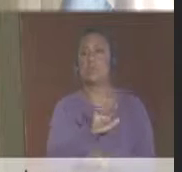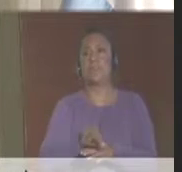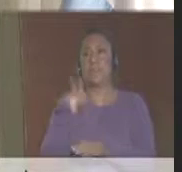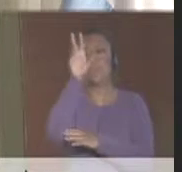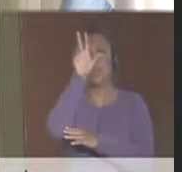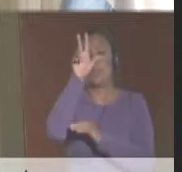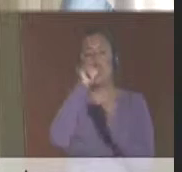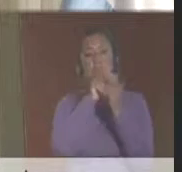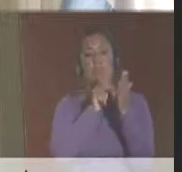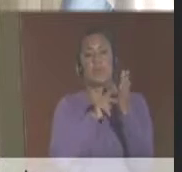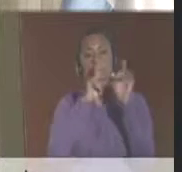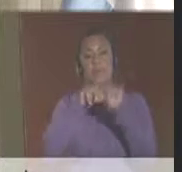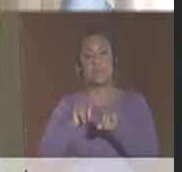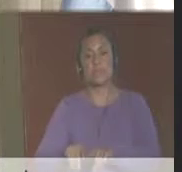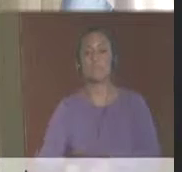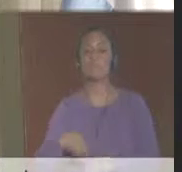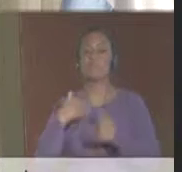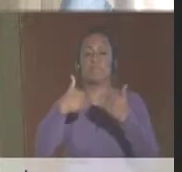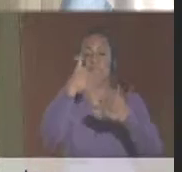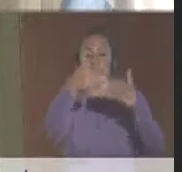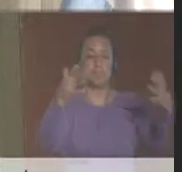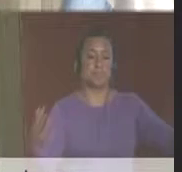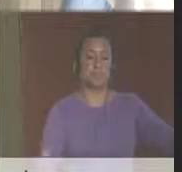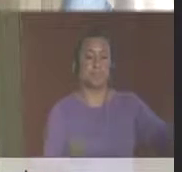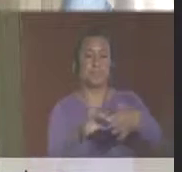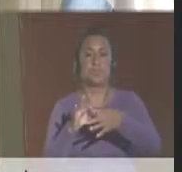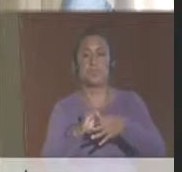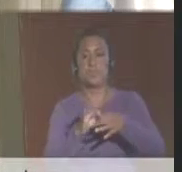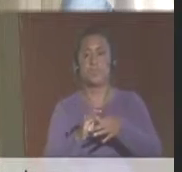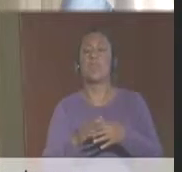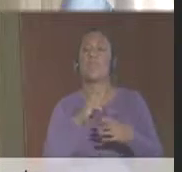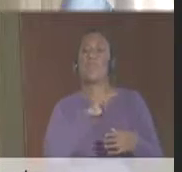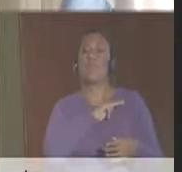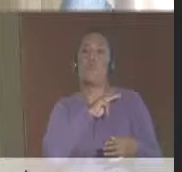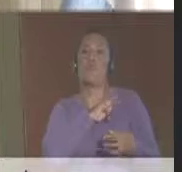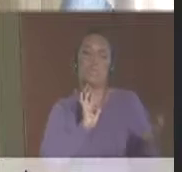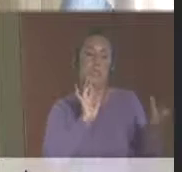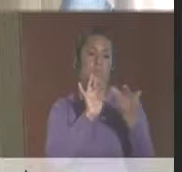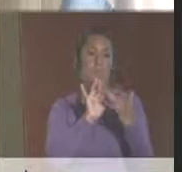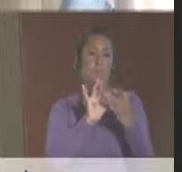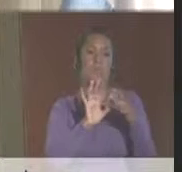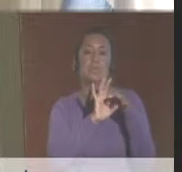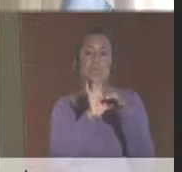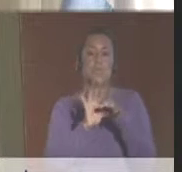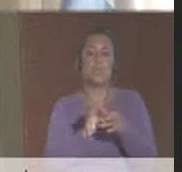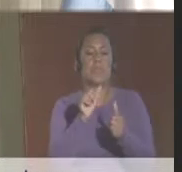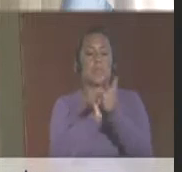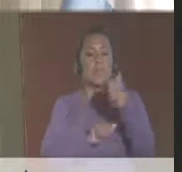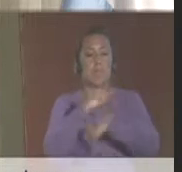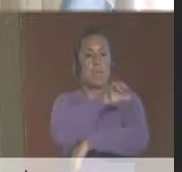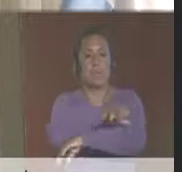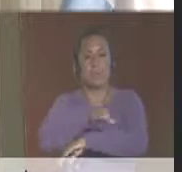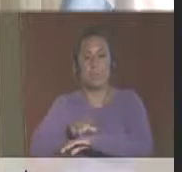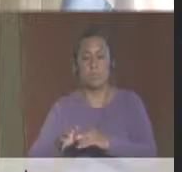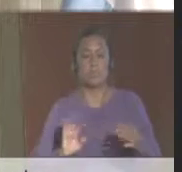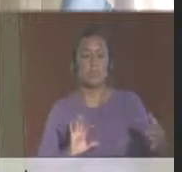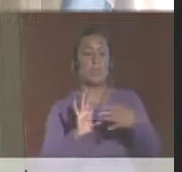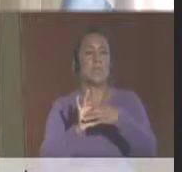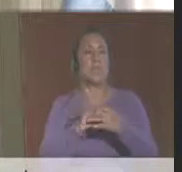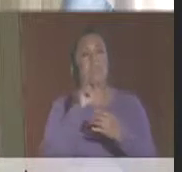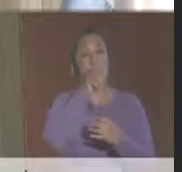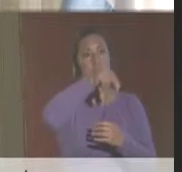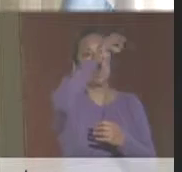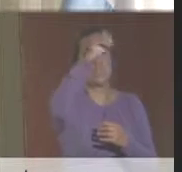according to the needs. And we have 3 urban integral plans that have that include actions by the municipality and